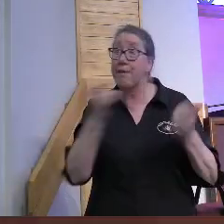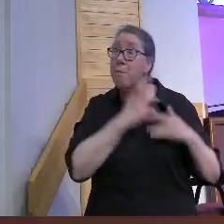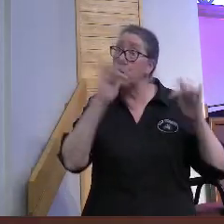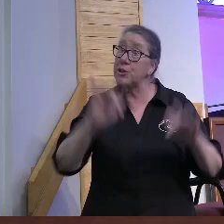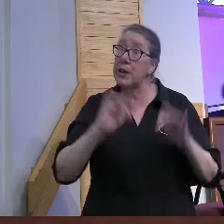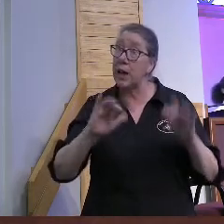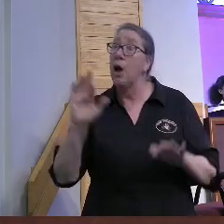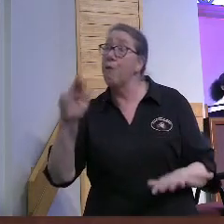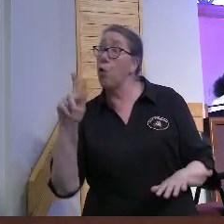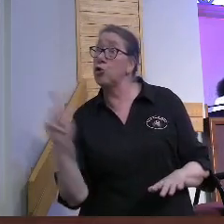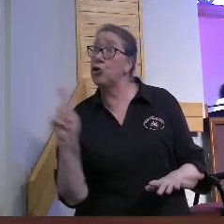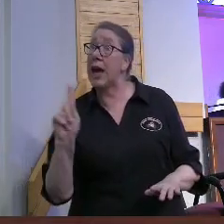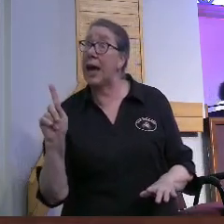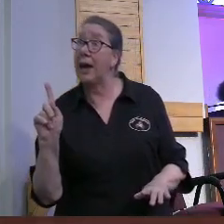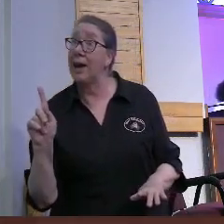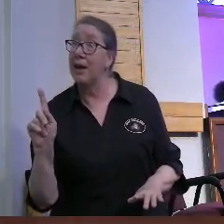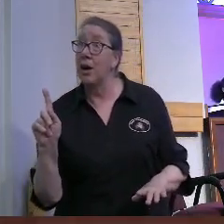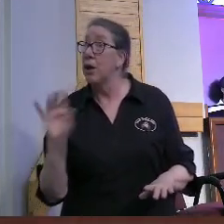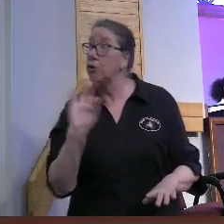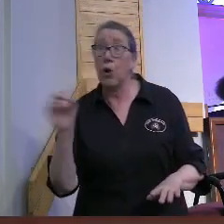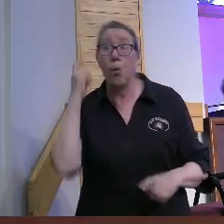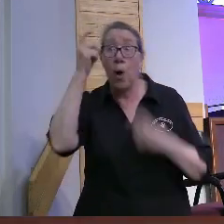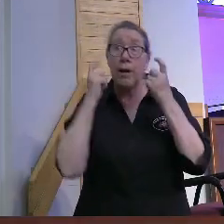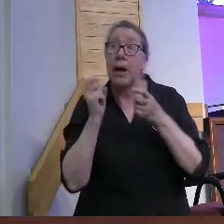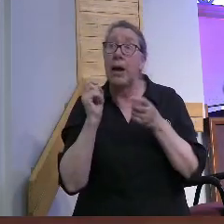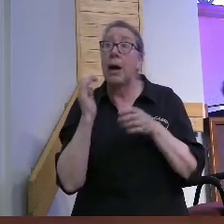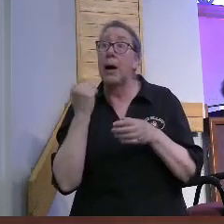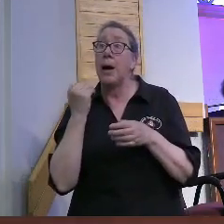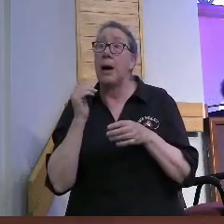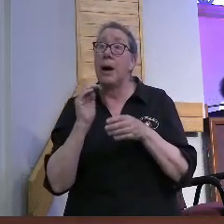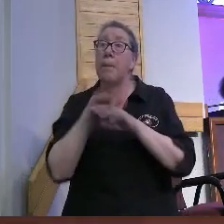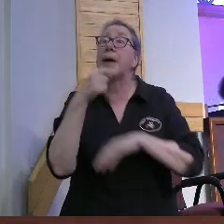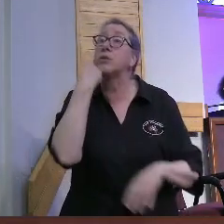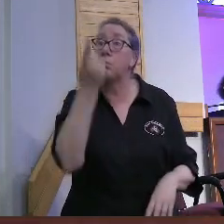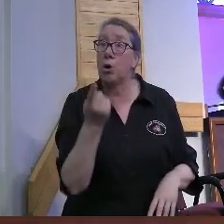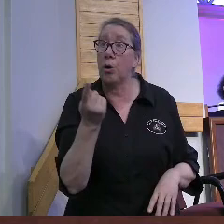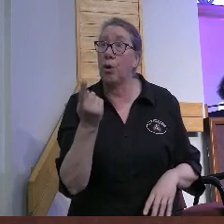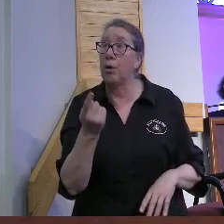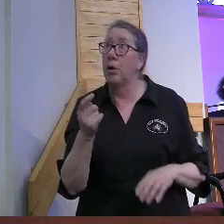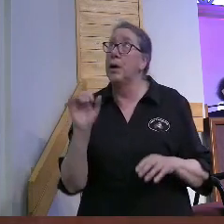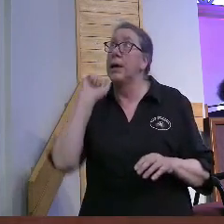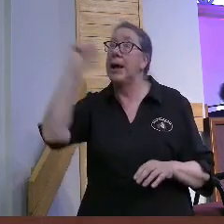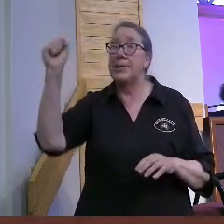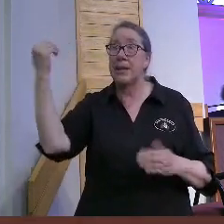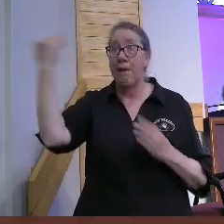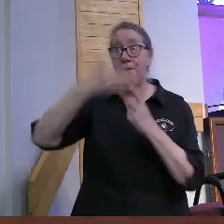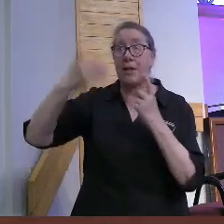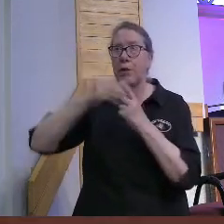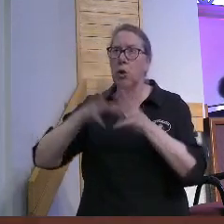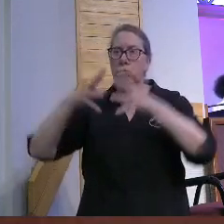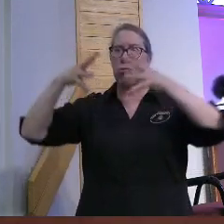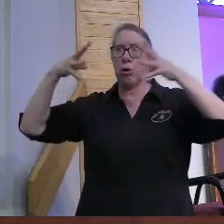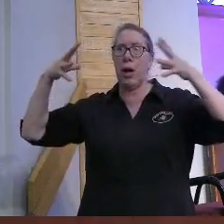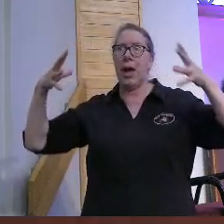today. Don't worry about tomorrow, just today. Great is thy faithfulness. Jesus said in Matthew 6 as well, He